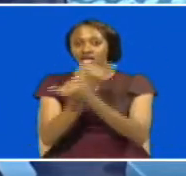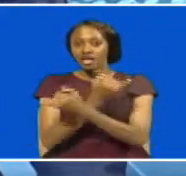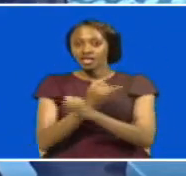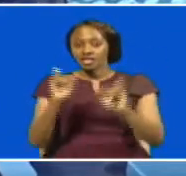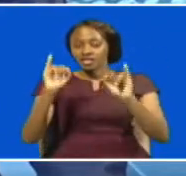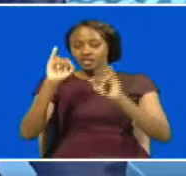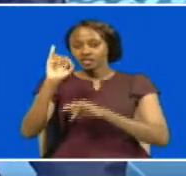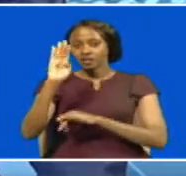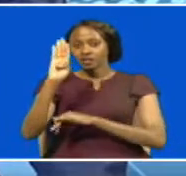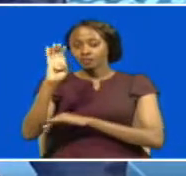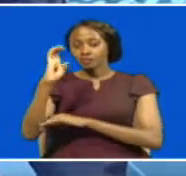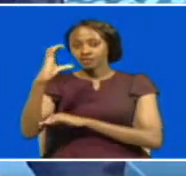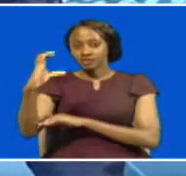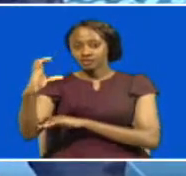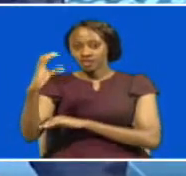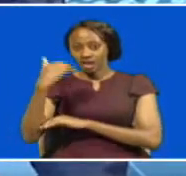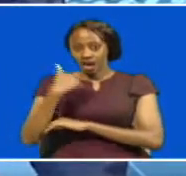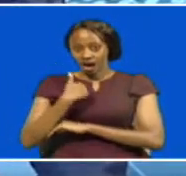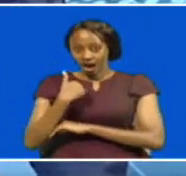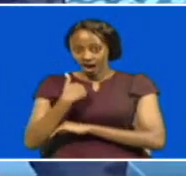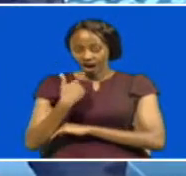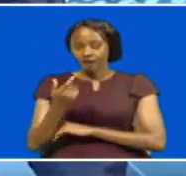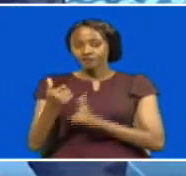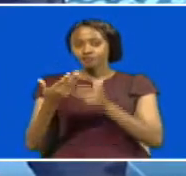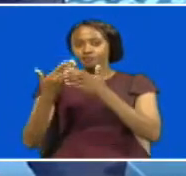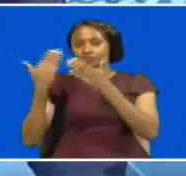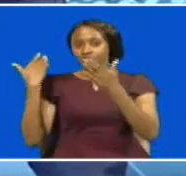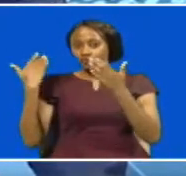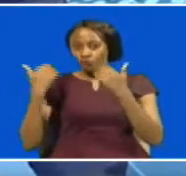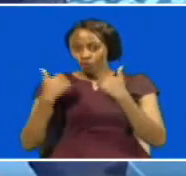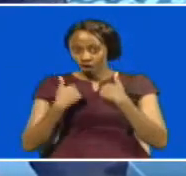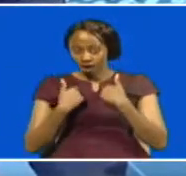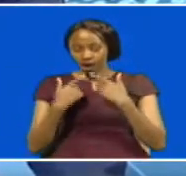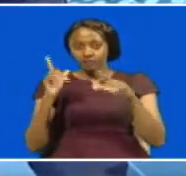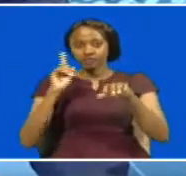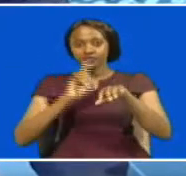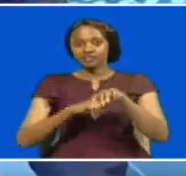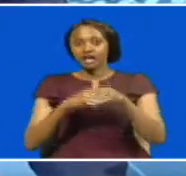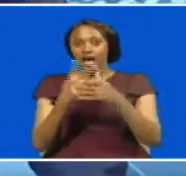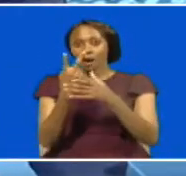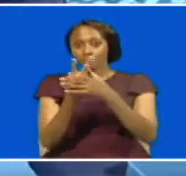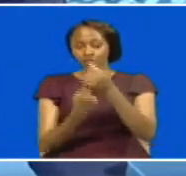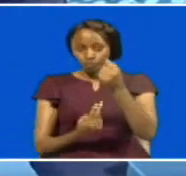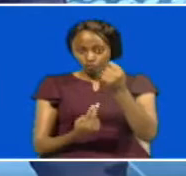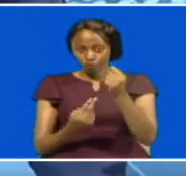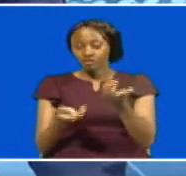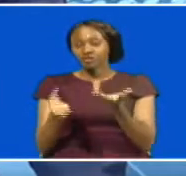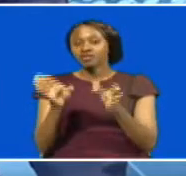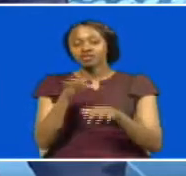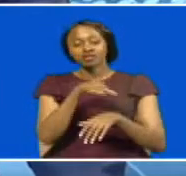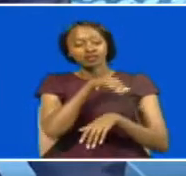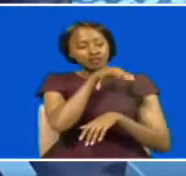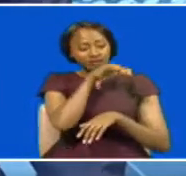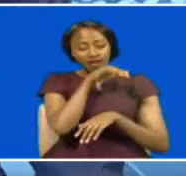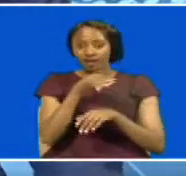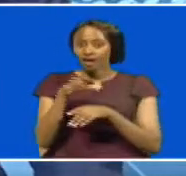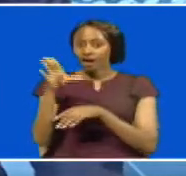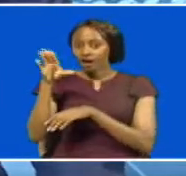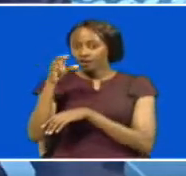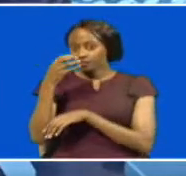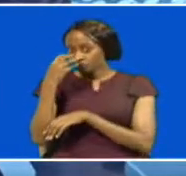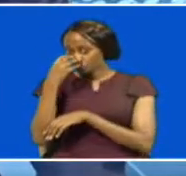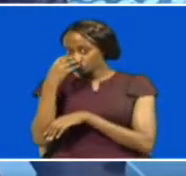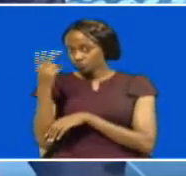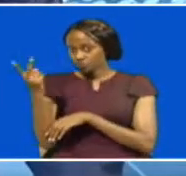and Boundaries Commission debacle, as was the first step after both the head of state and Raila Odinga climbed down from